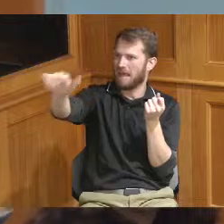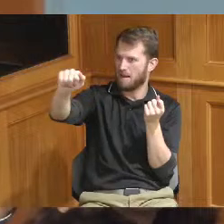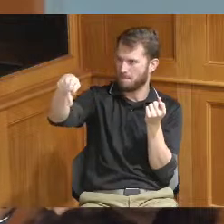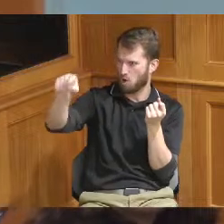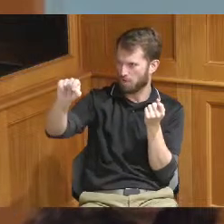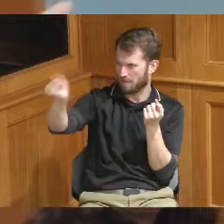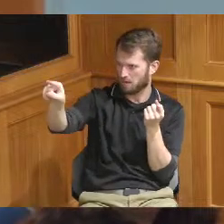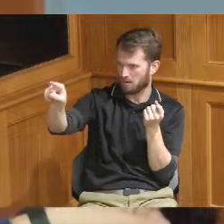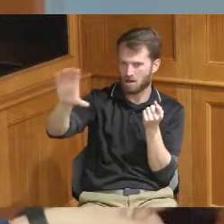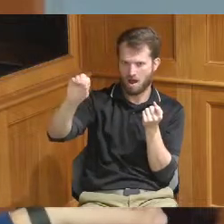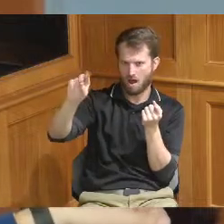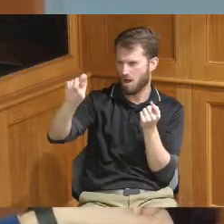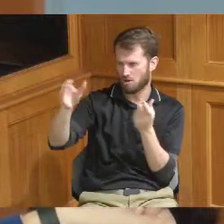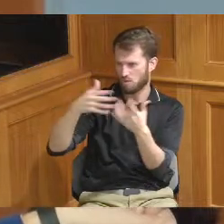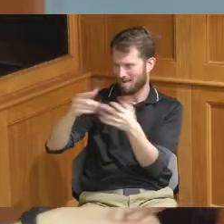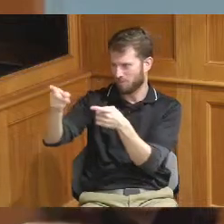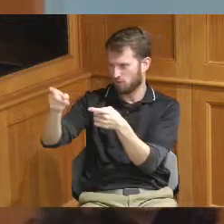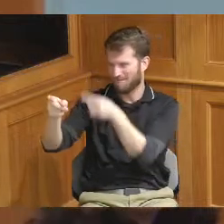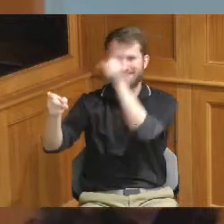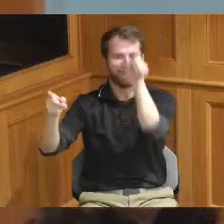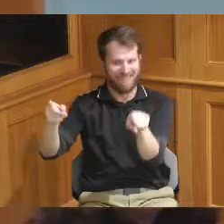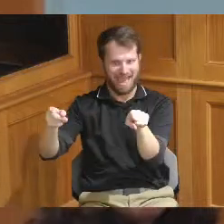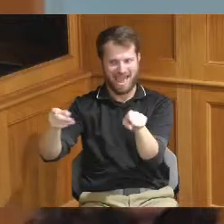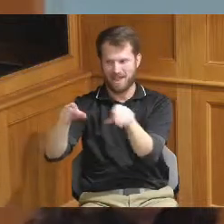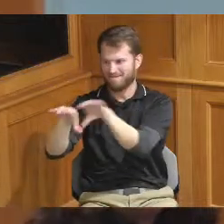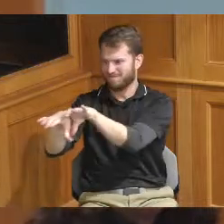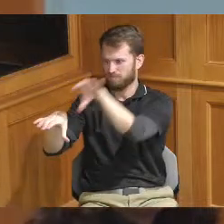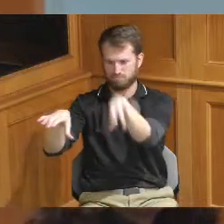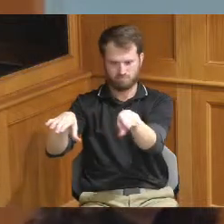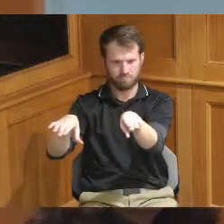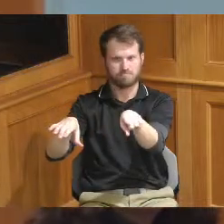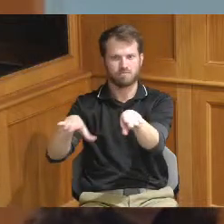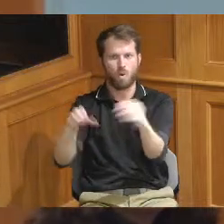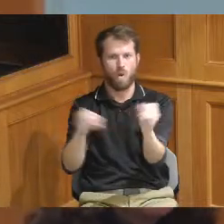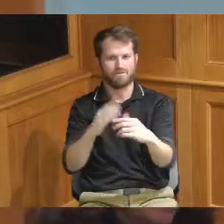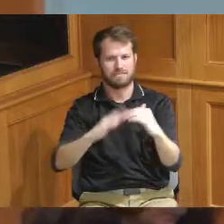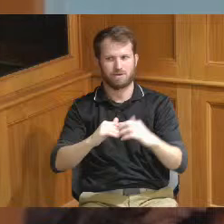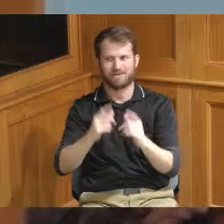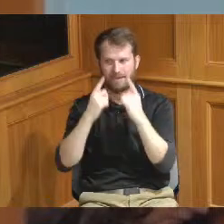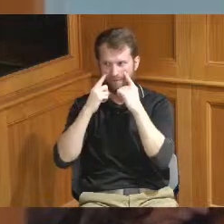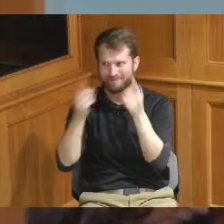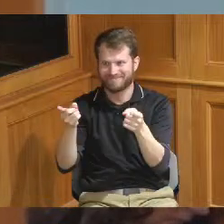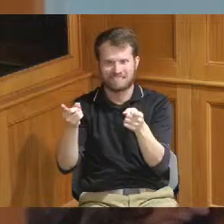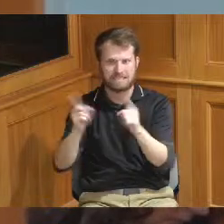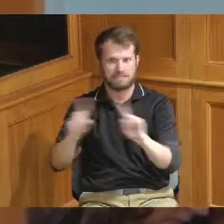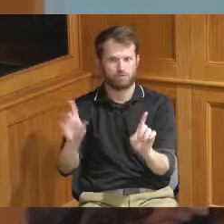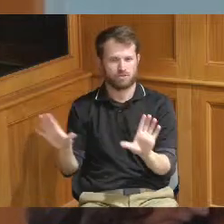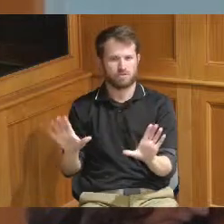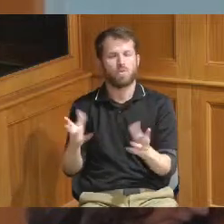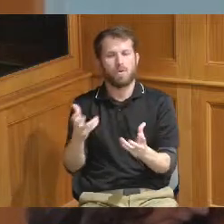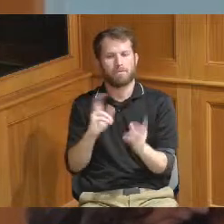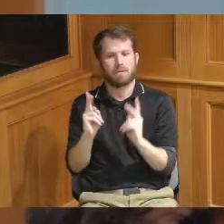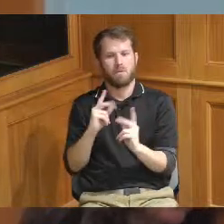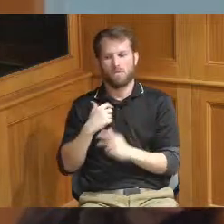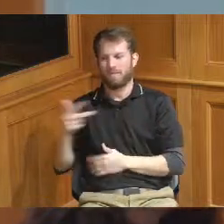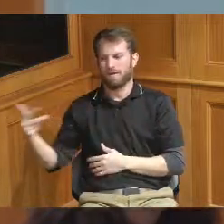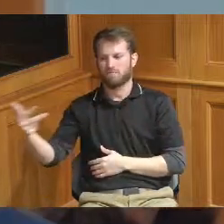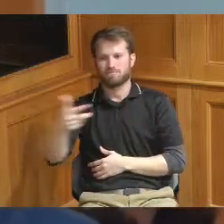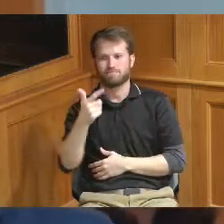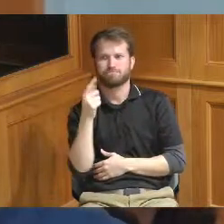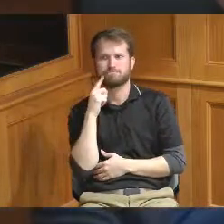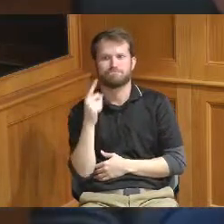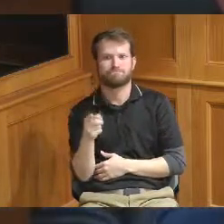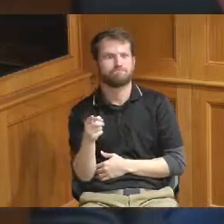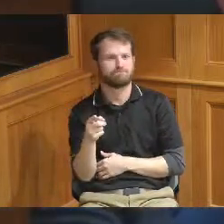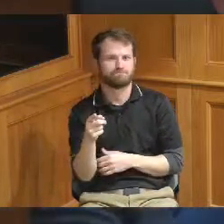building or a condo, and that's an office building. You want somebody to be able to see that as they're pulling up. Okay, thank you. And then just